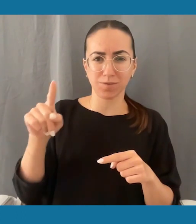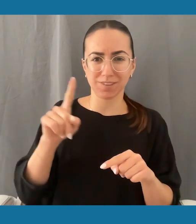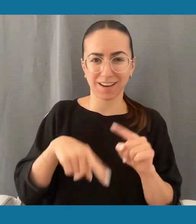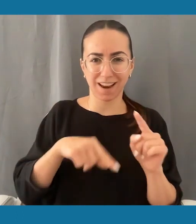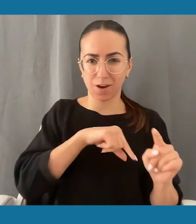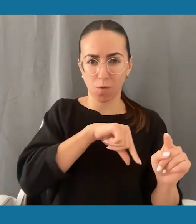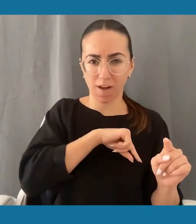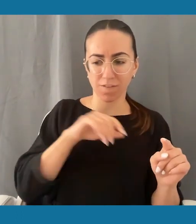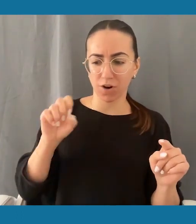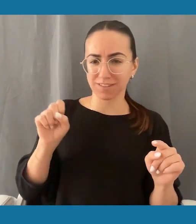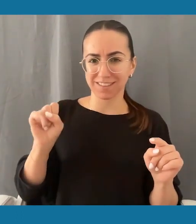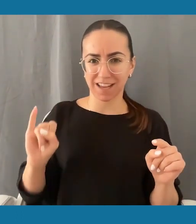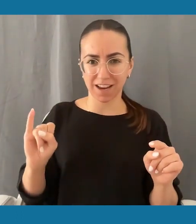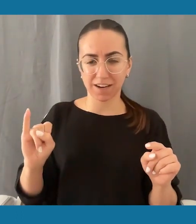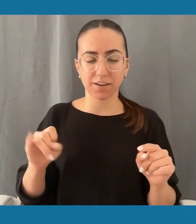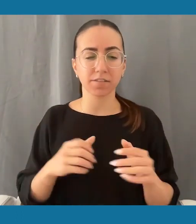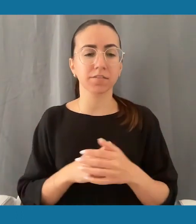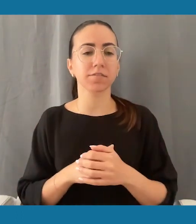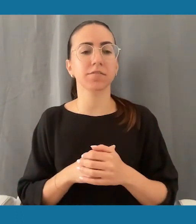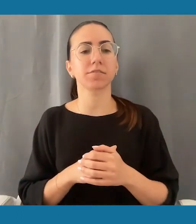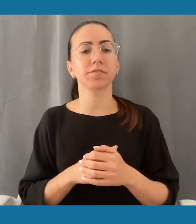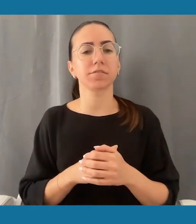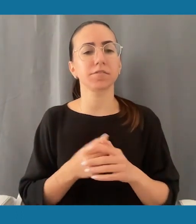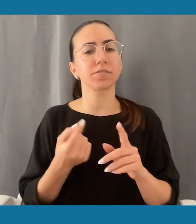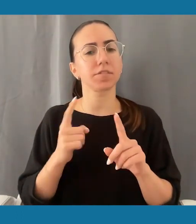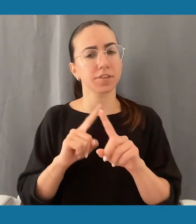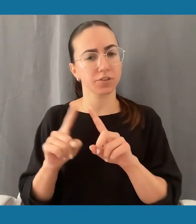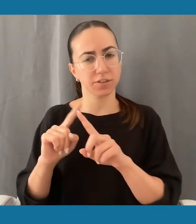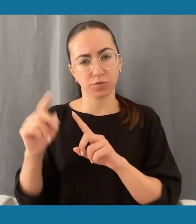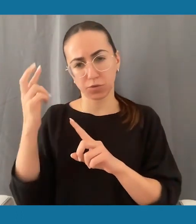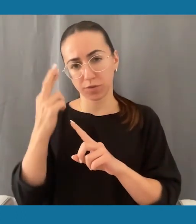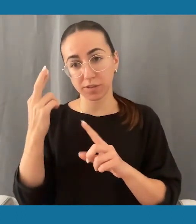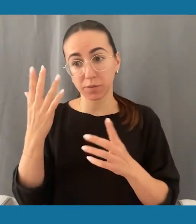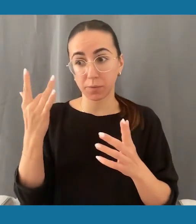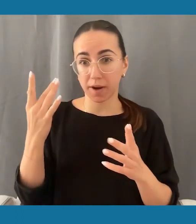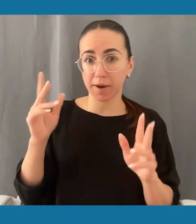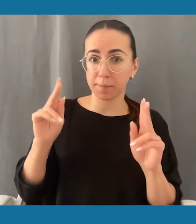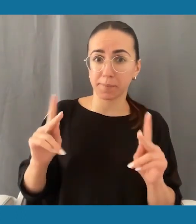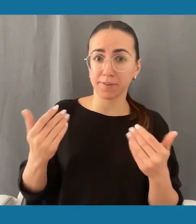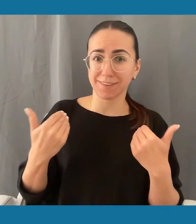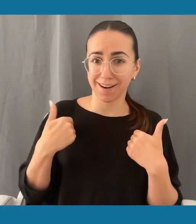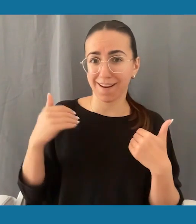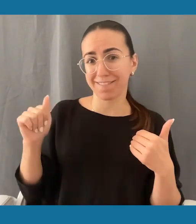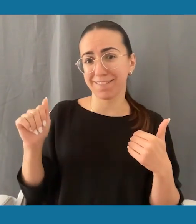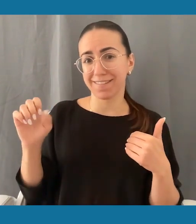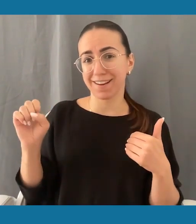SSI? There are any number of reasons why a person might have assets.